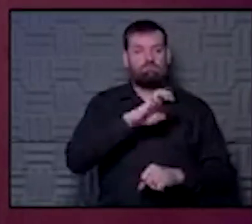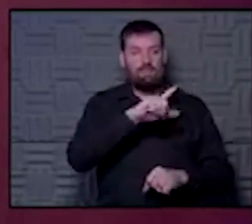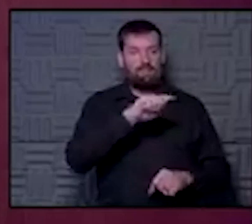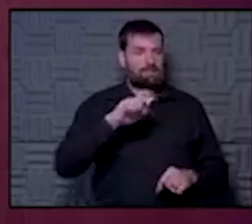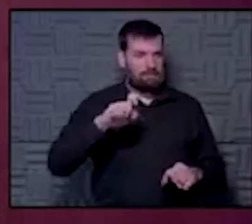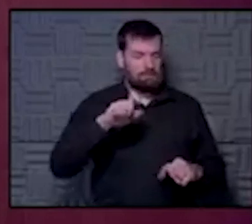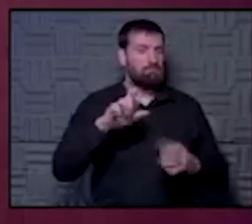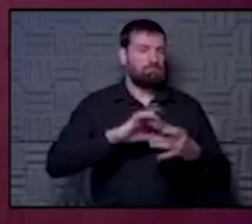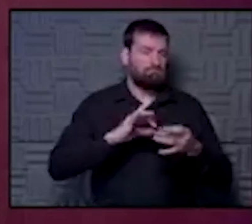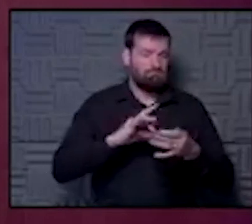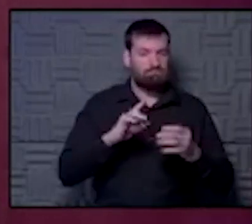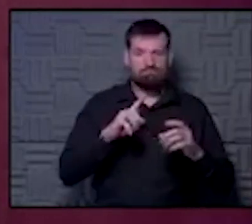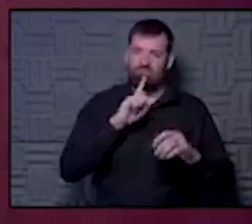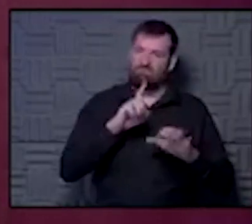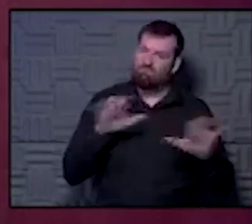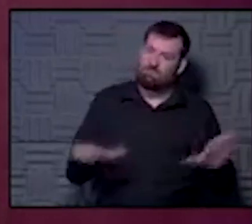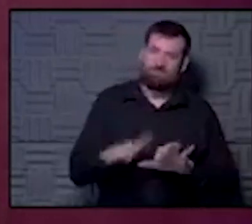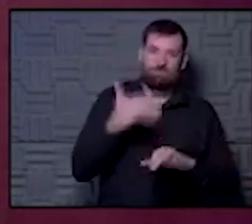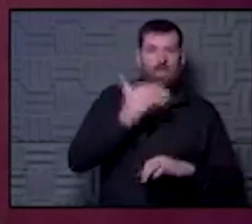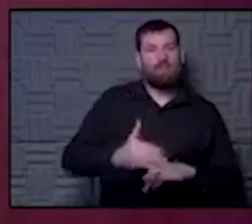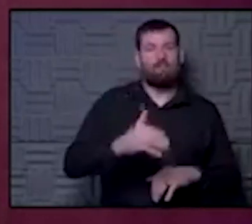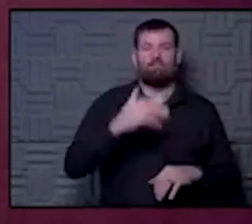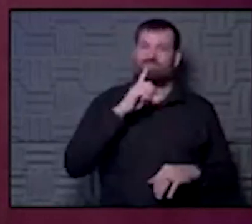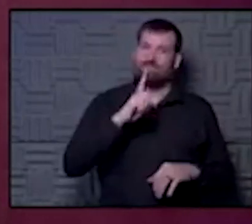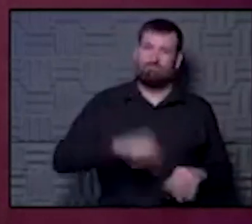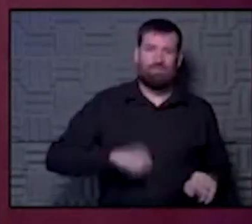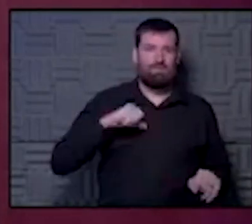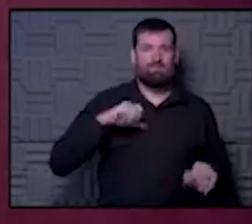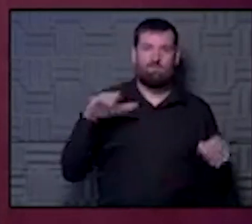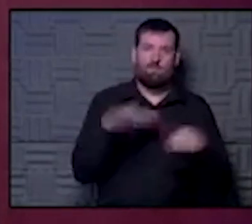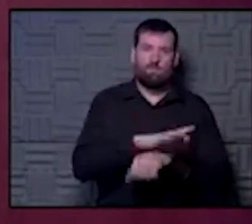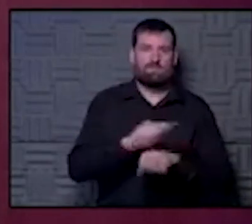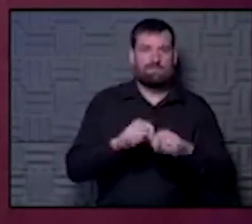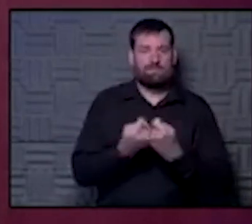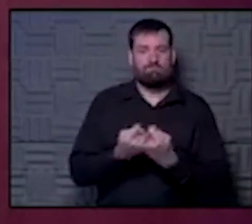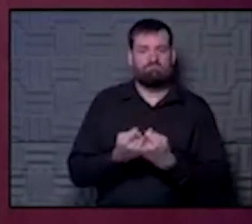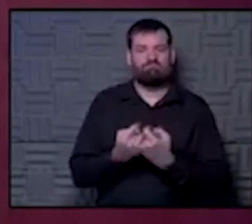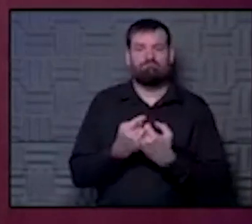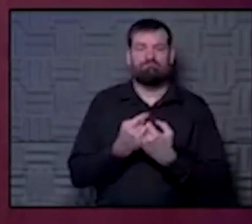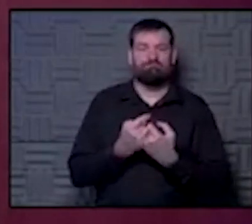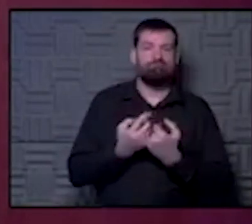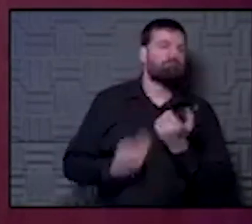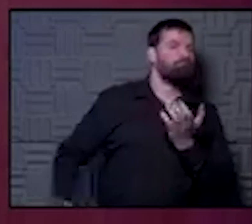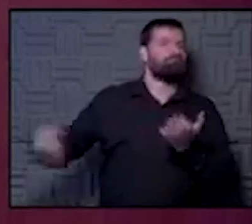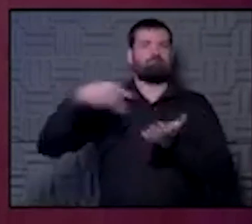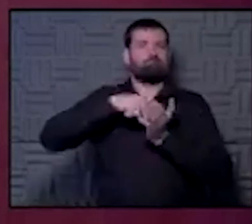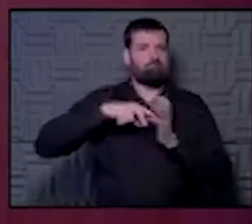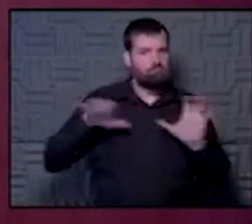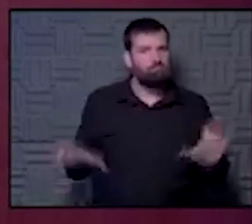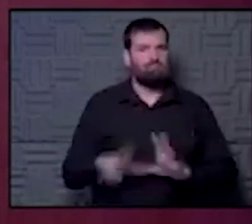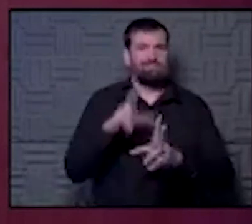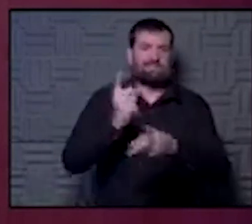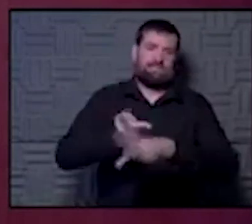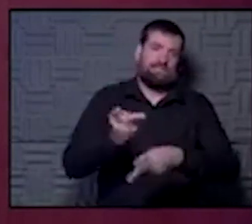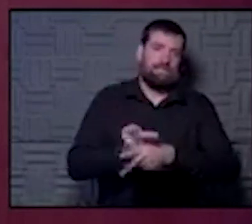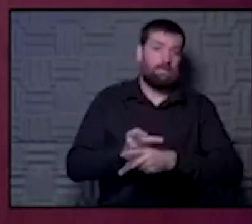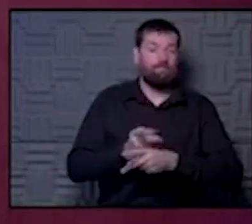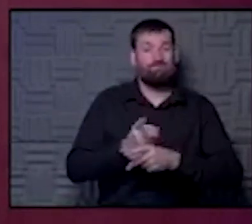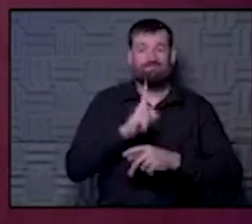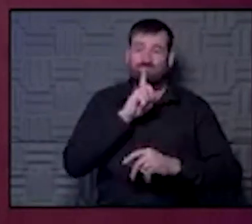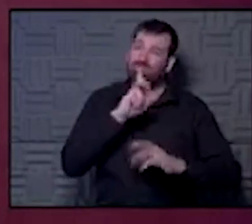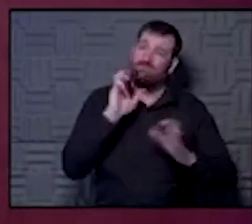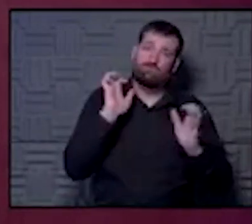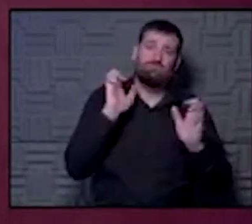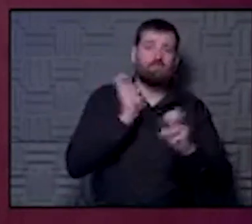but everyone's done really, really well, and we're really, really proud of everyone on our team for stepping up during this unprecedented time and taking care of these really